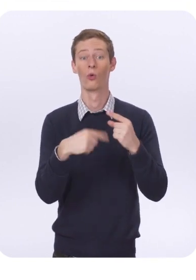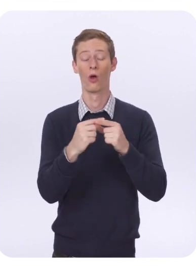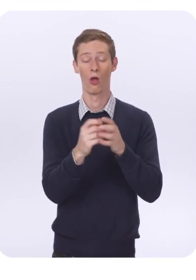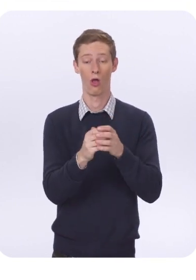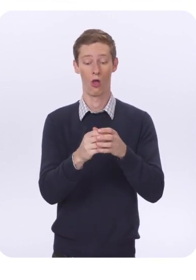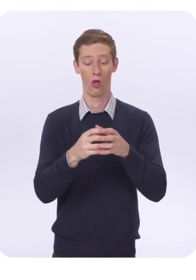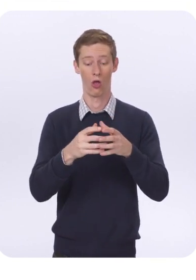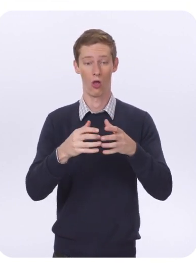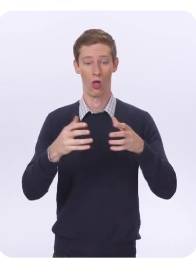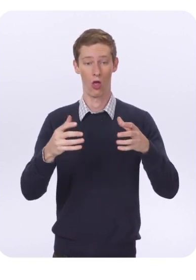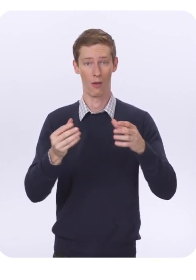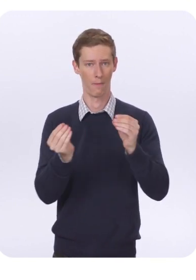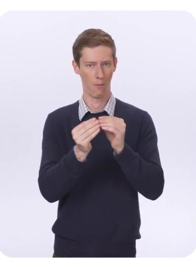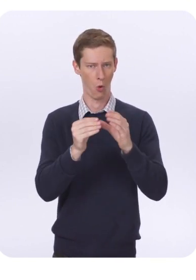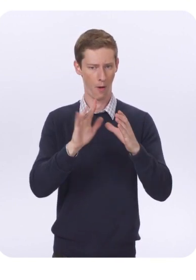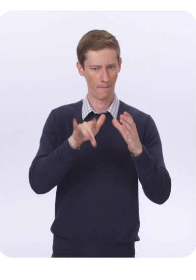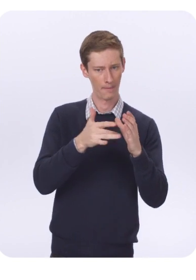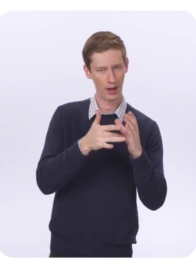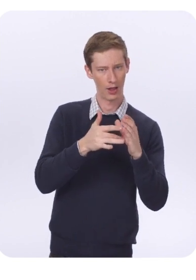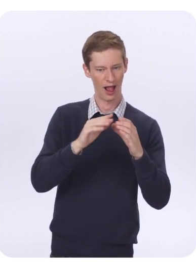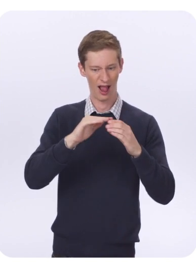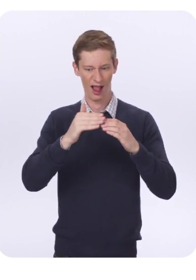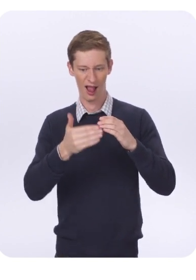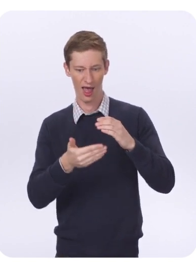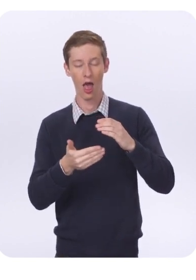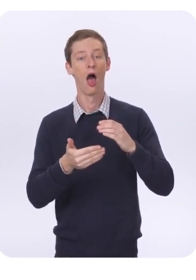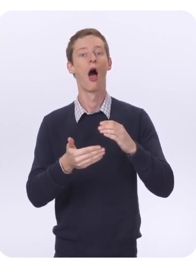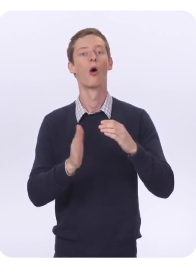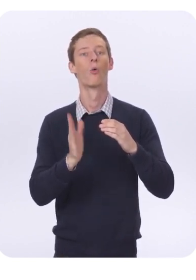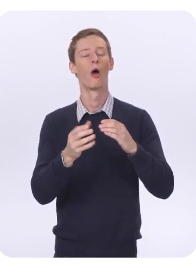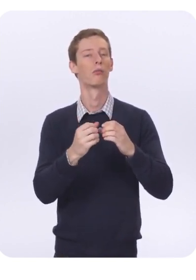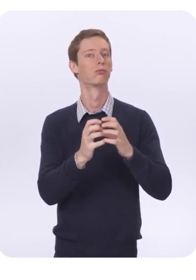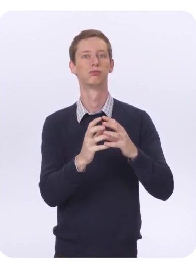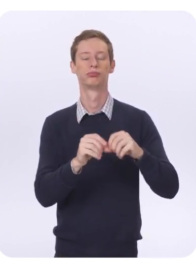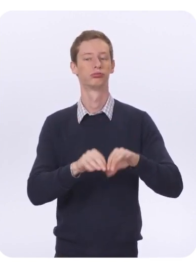more middle than edge, the water drop breaks apart.